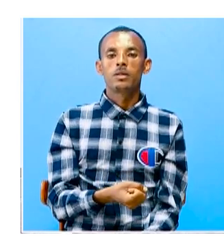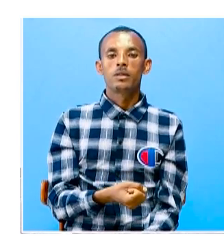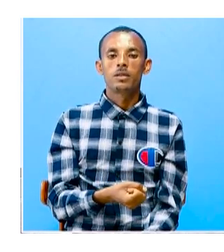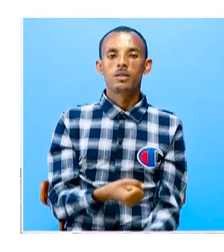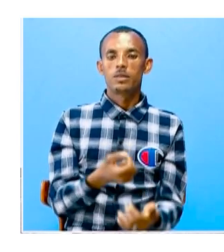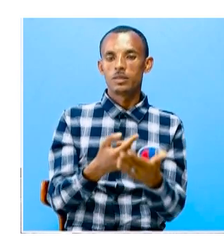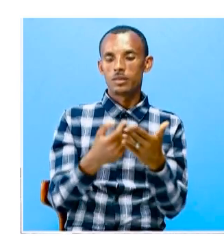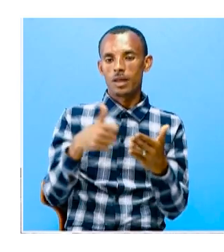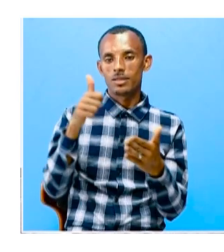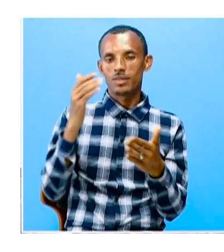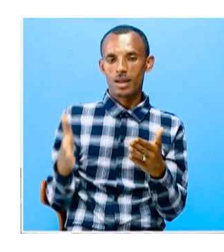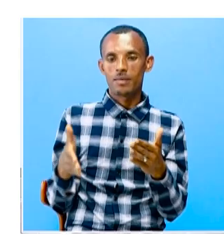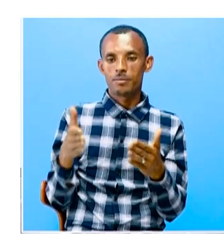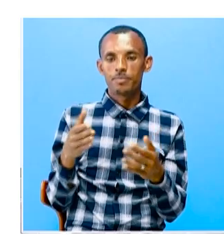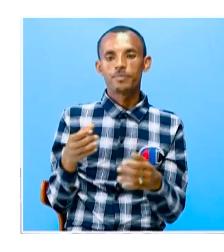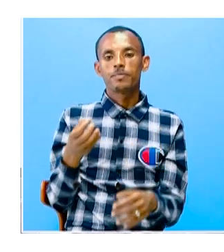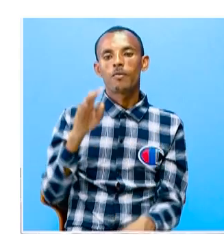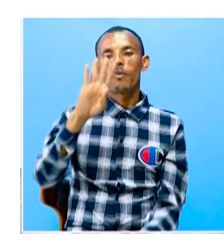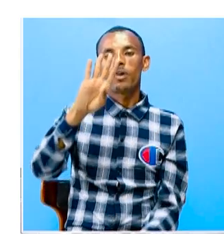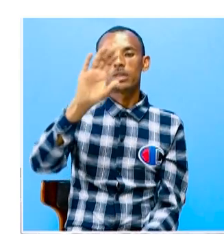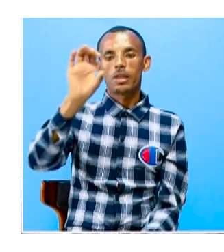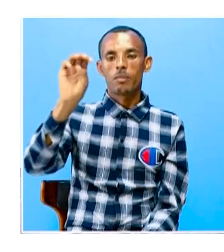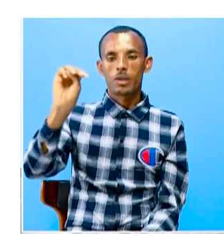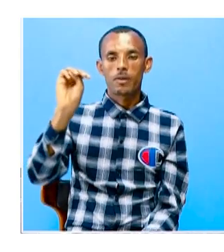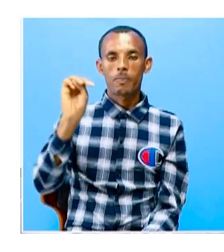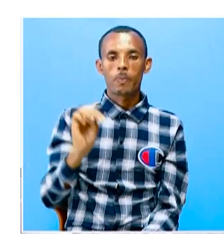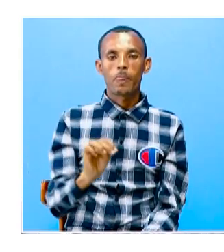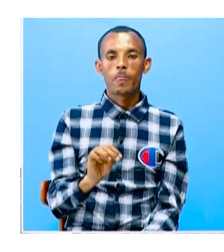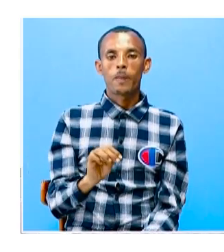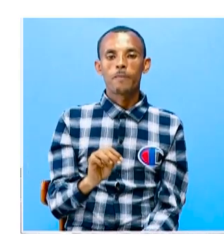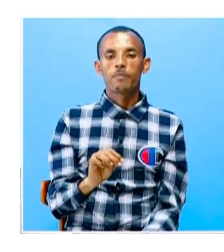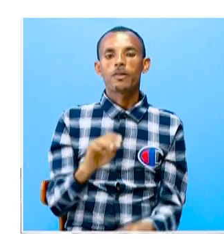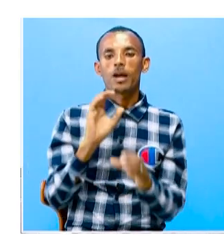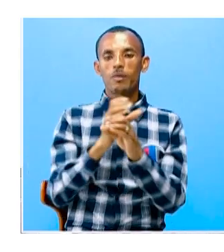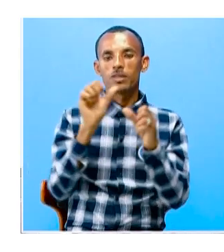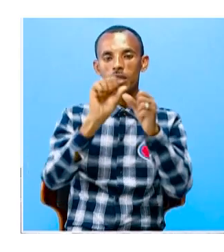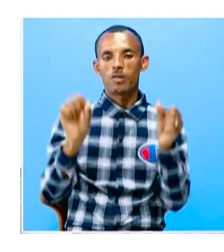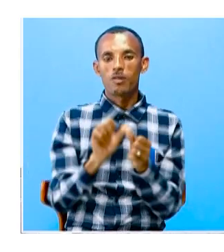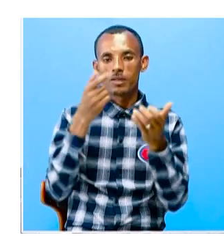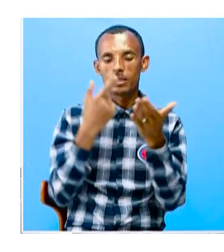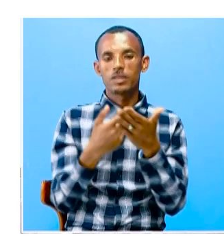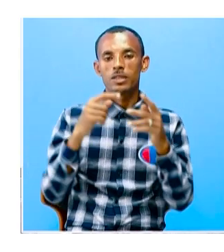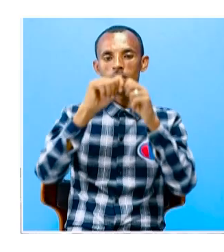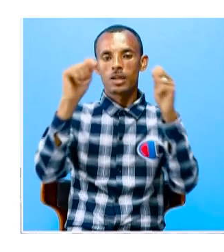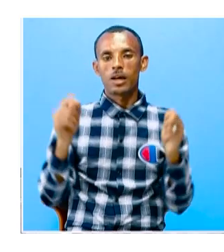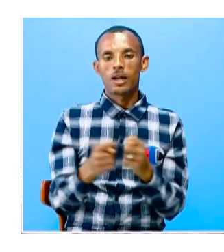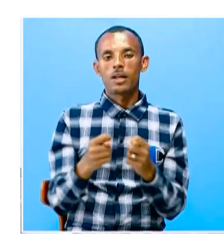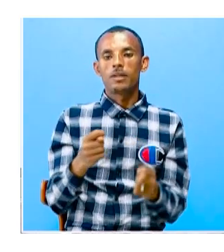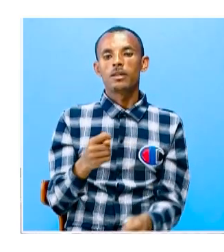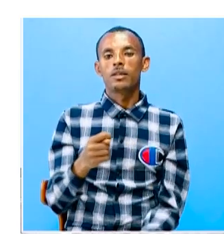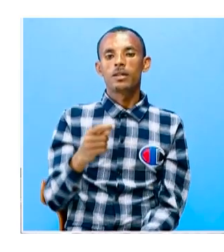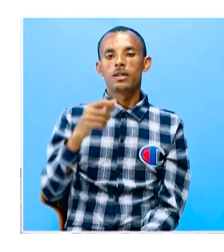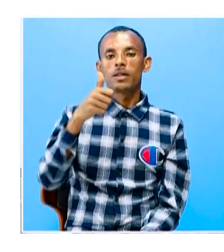This one is this 4 centimeter. Calculate the area of this triangle. Triangle